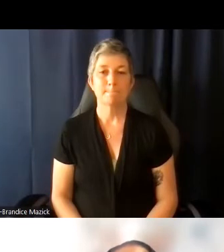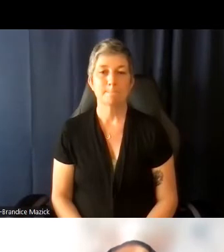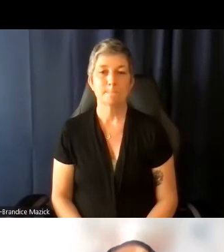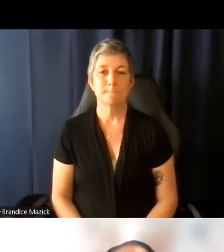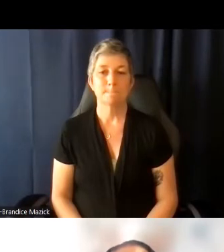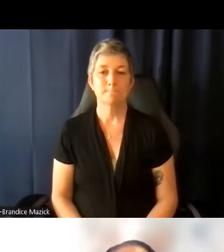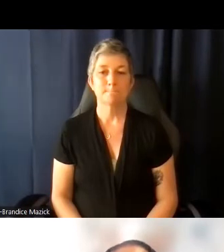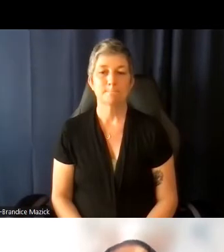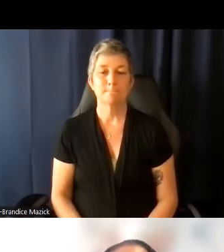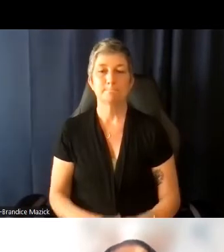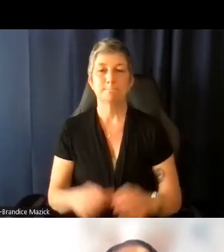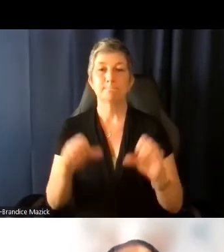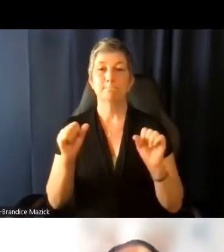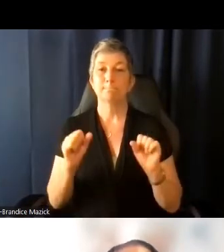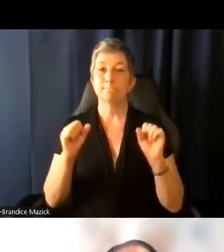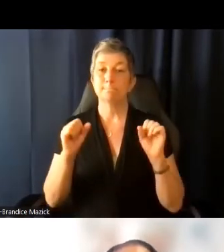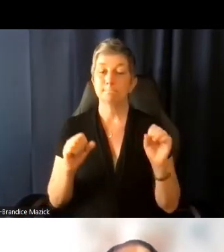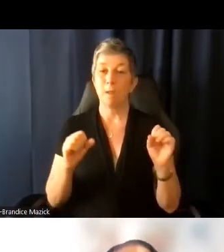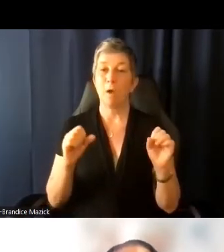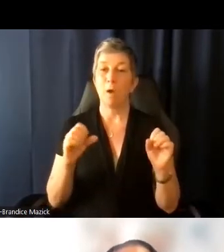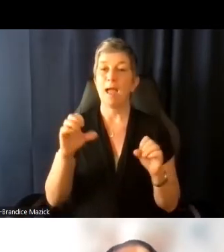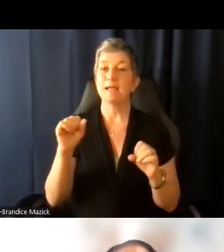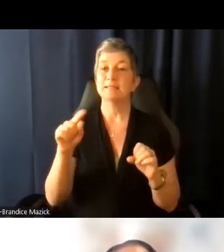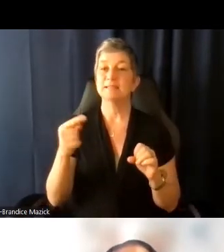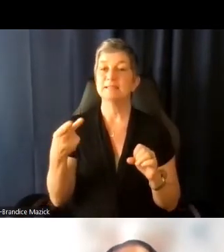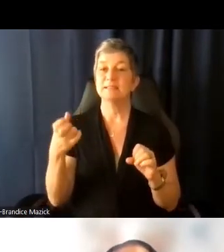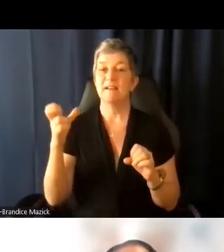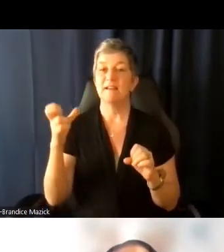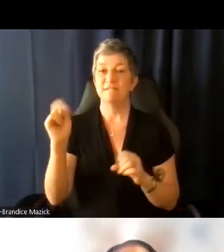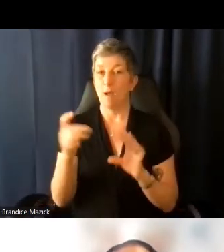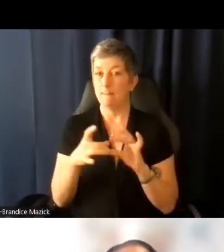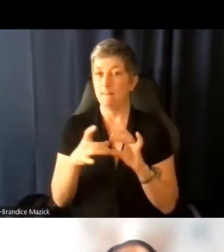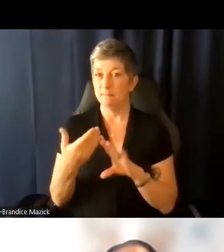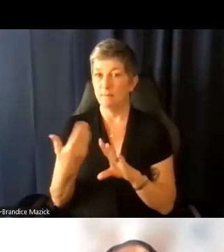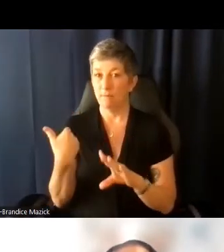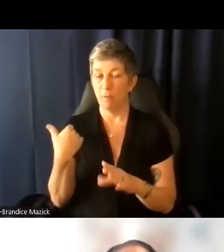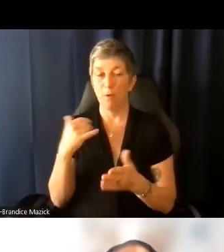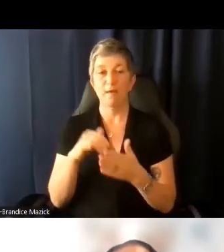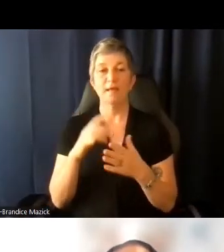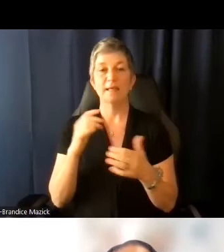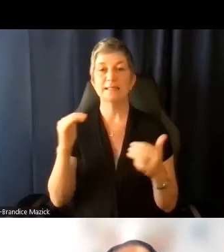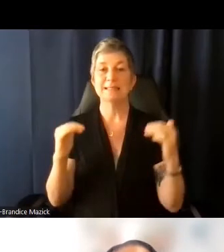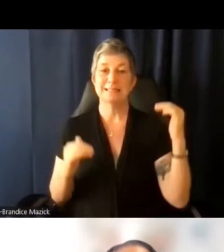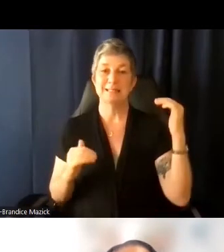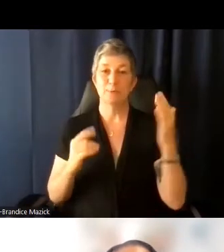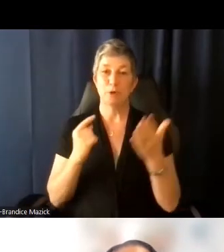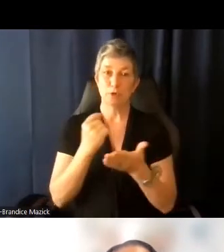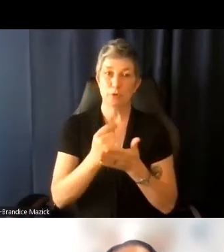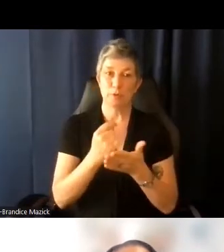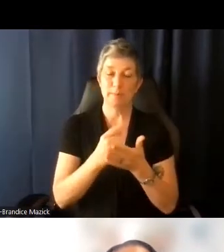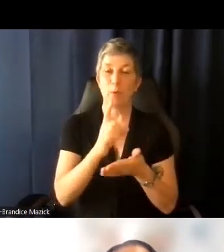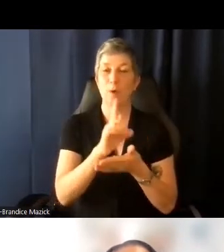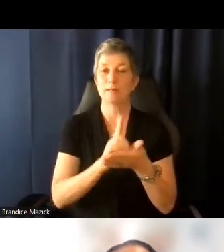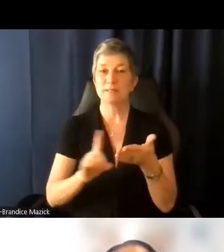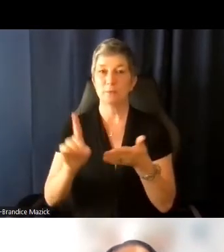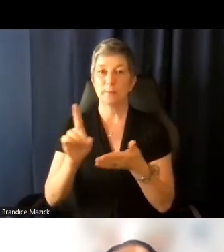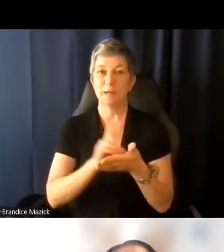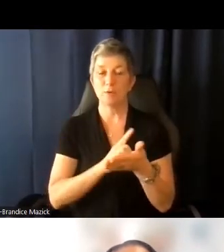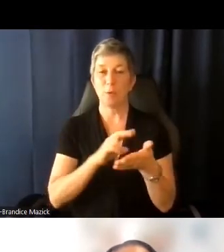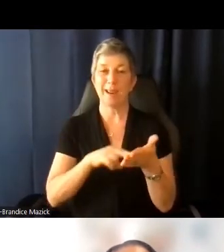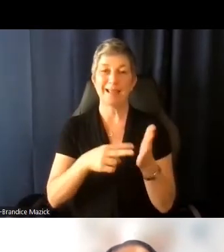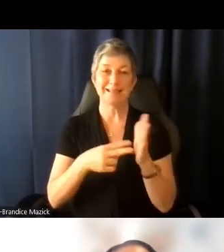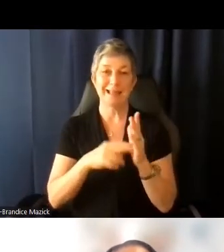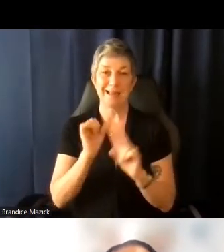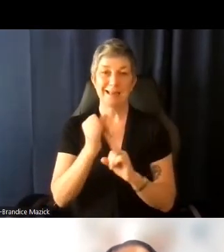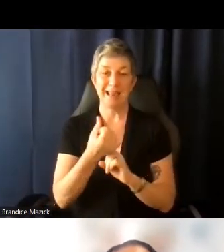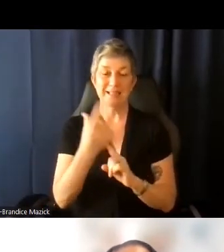So as Stefan mentioned, the disparate treatment or discriminatory intent cases under the